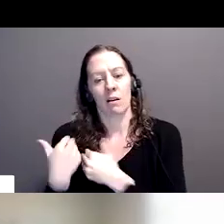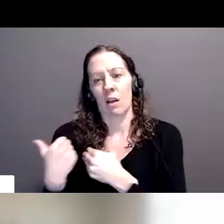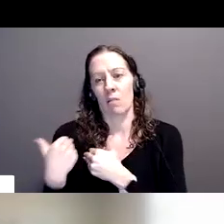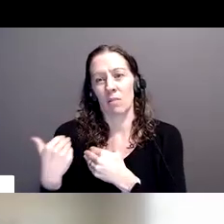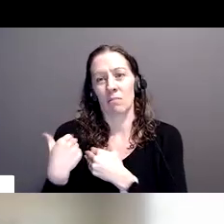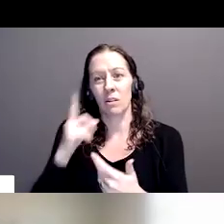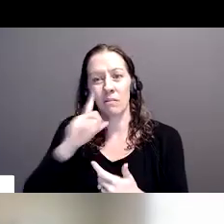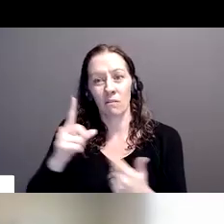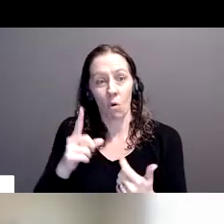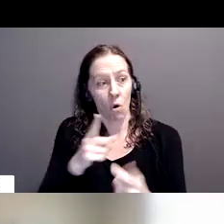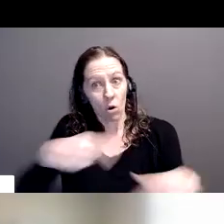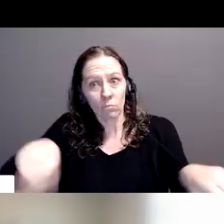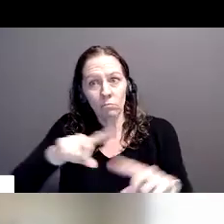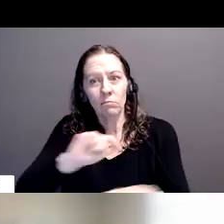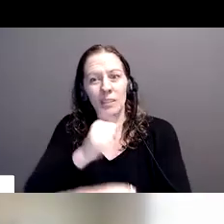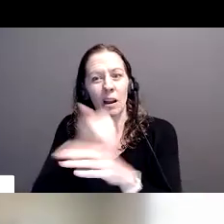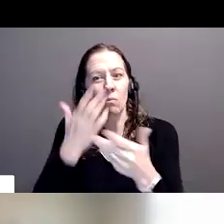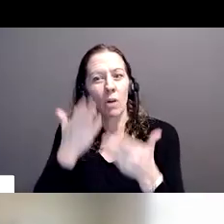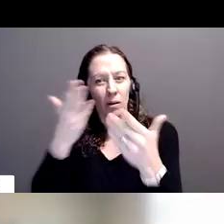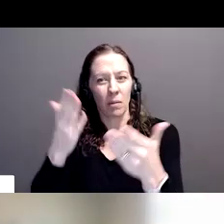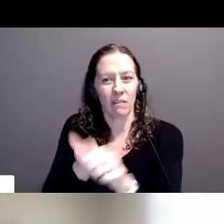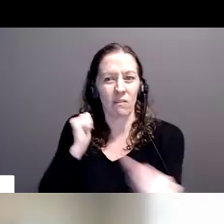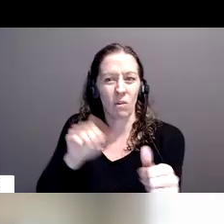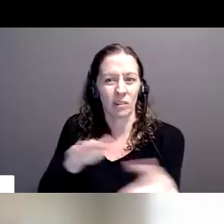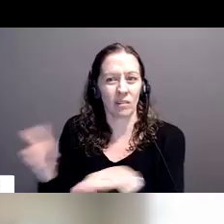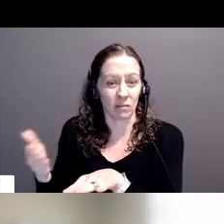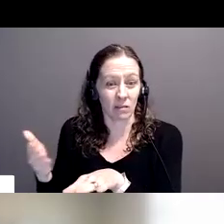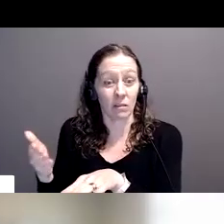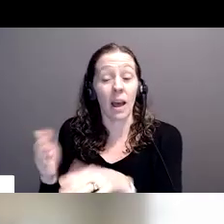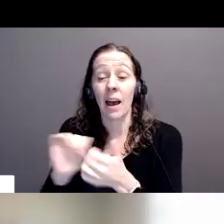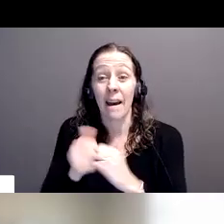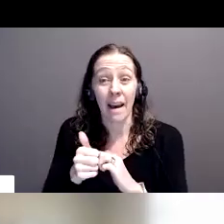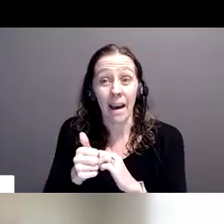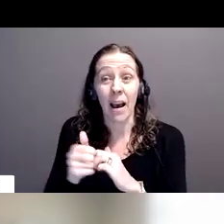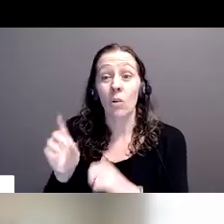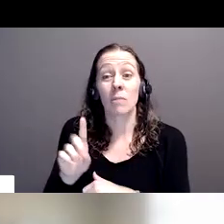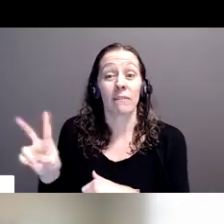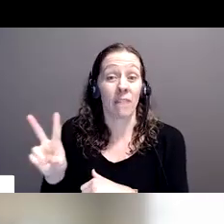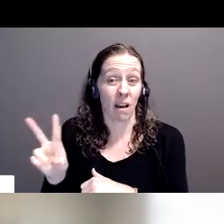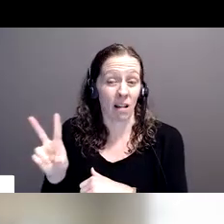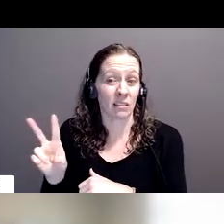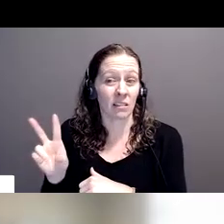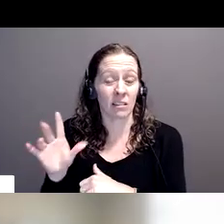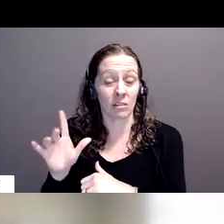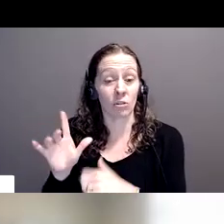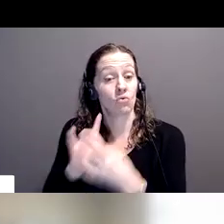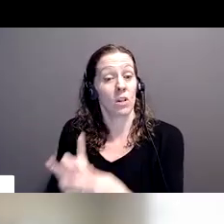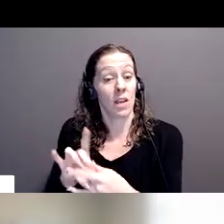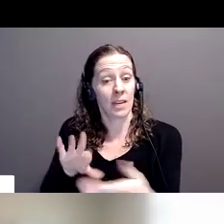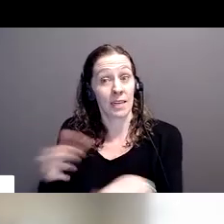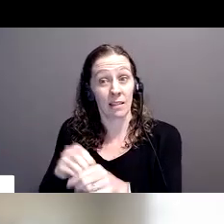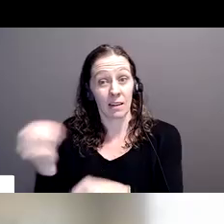of recommendations. And that's done through leading the analysis of domestic violence related deaths in Ontario